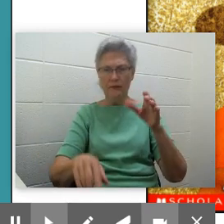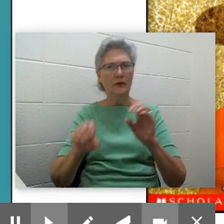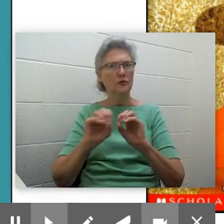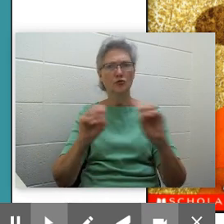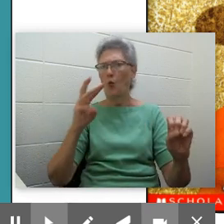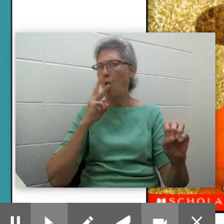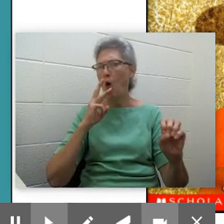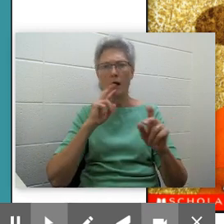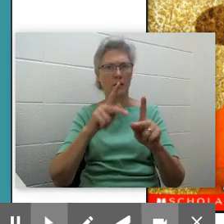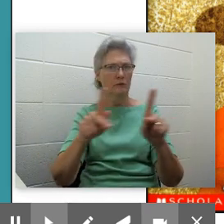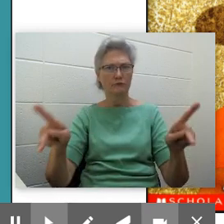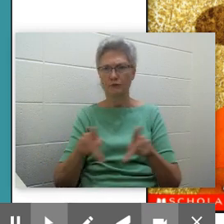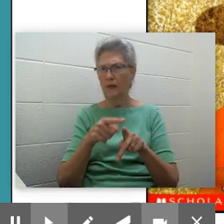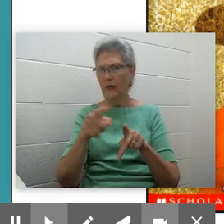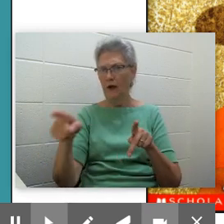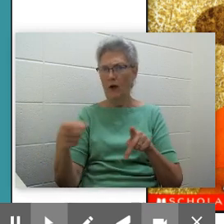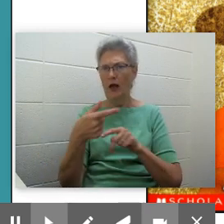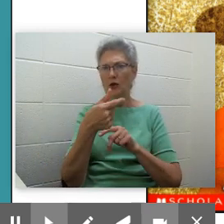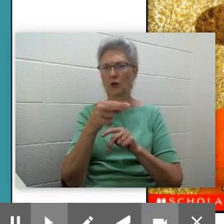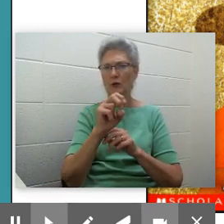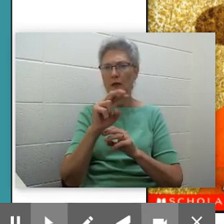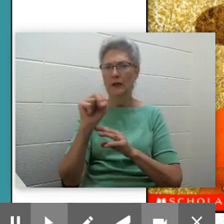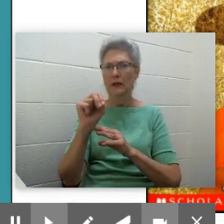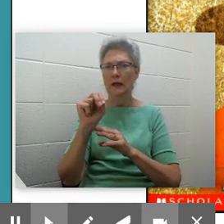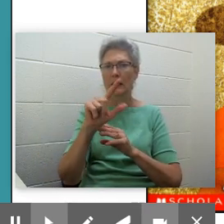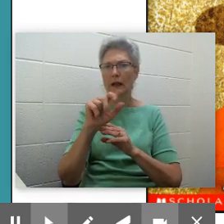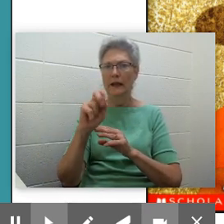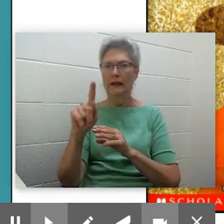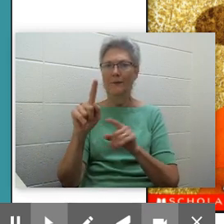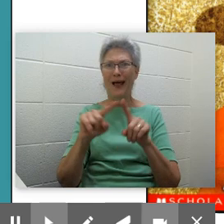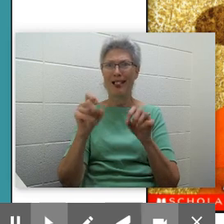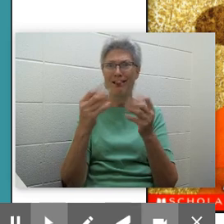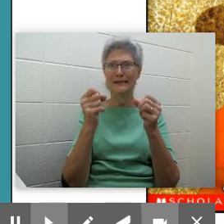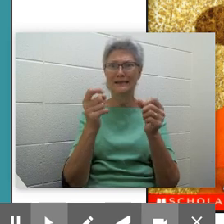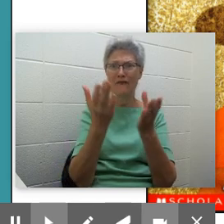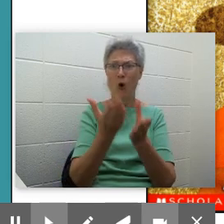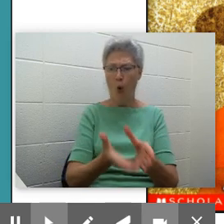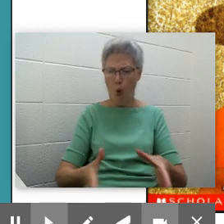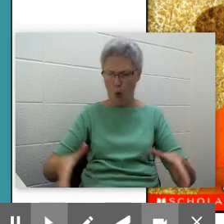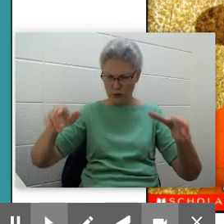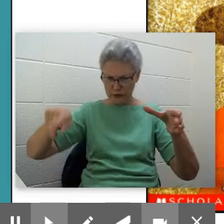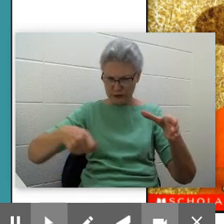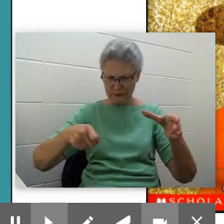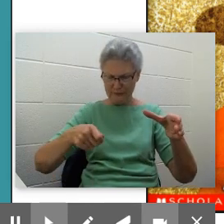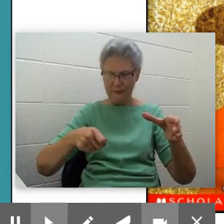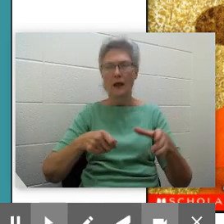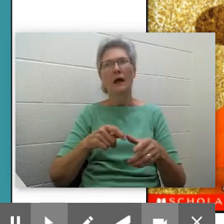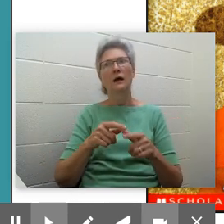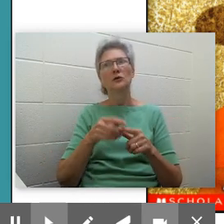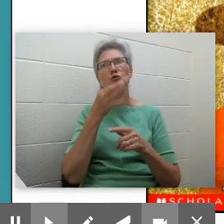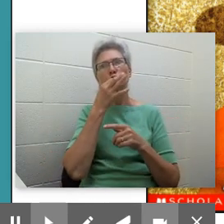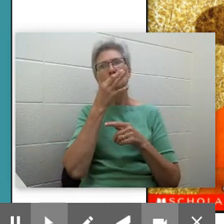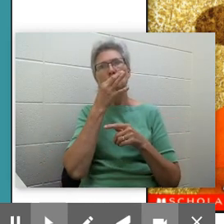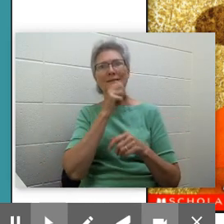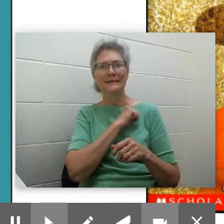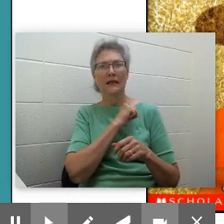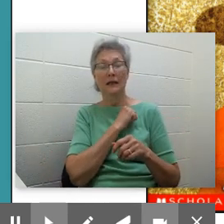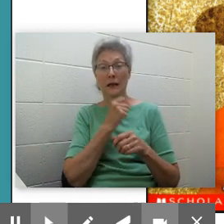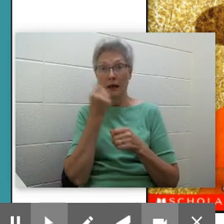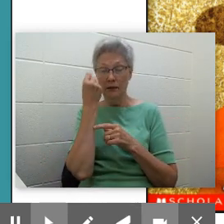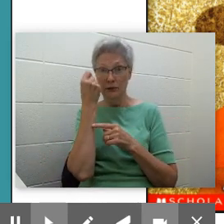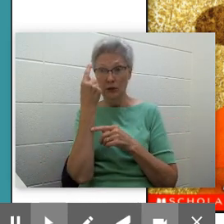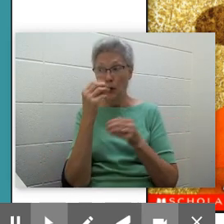Green Lake, but there are an awful lot of holes. It doesn't take long for Stanley to realize there's more than character